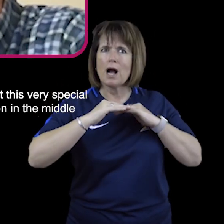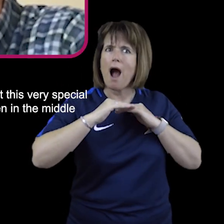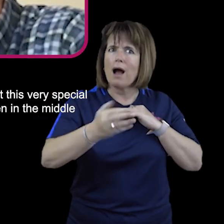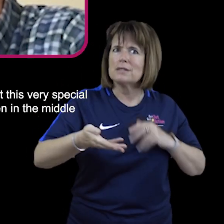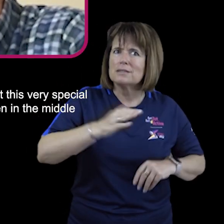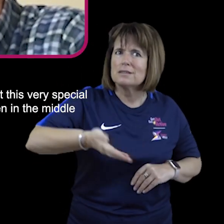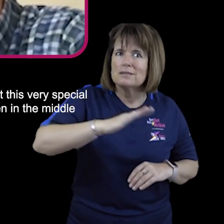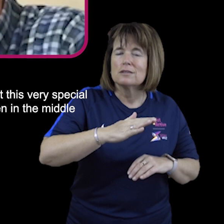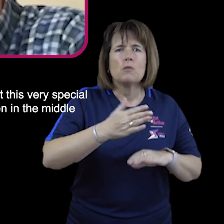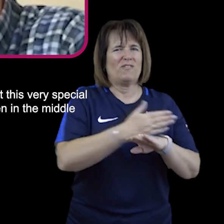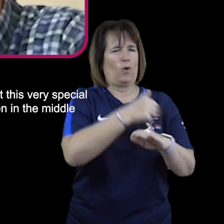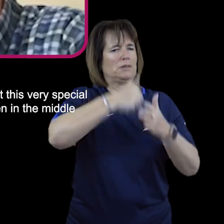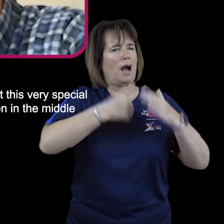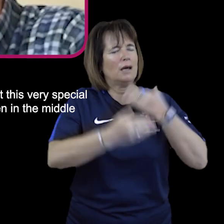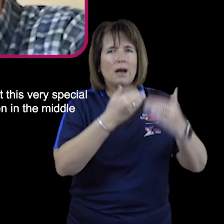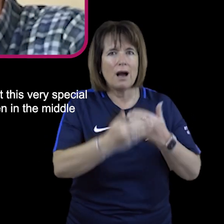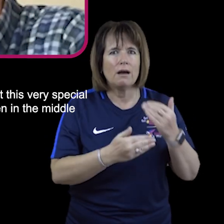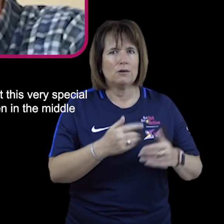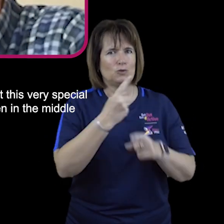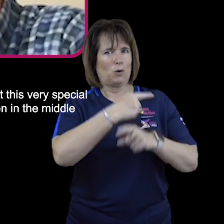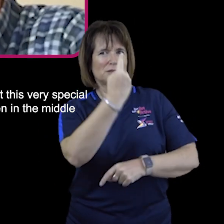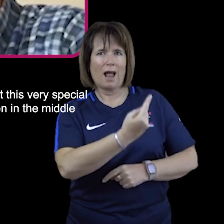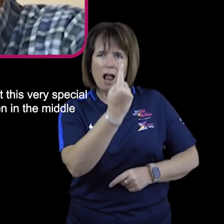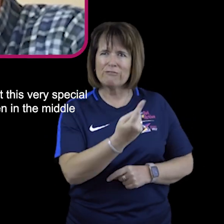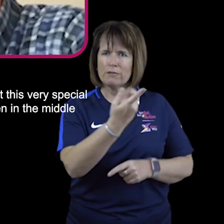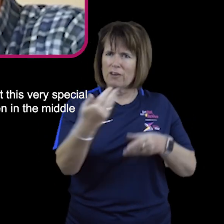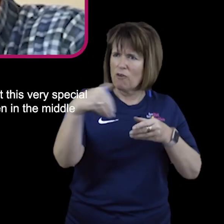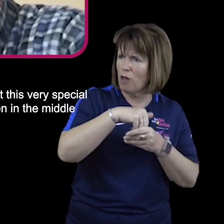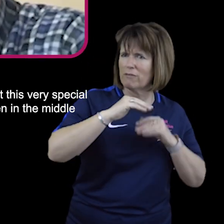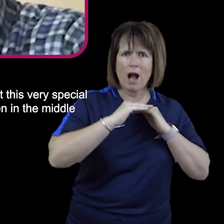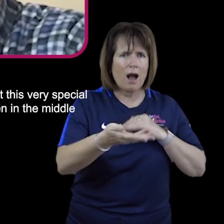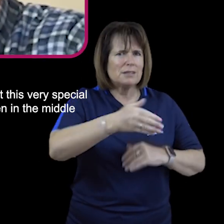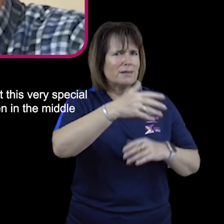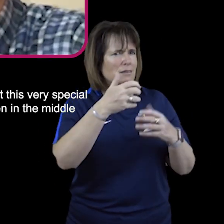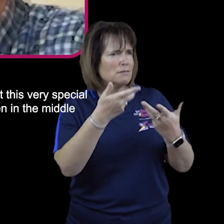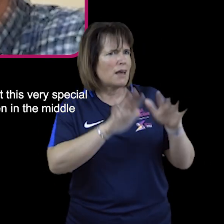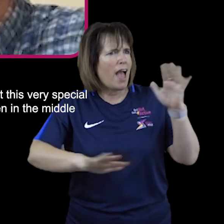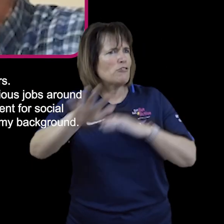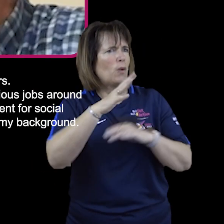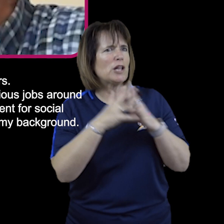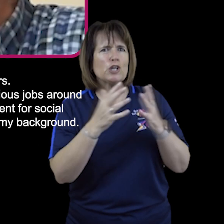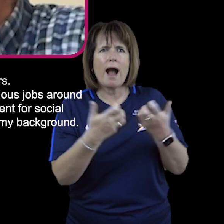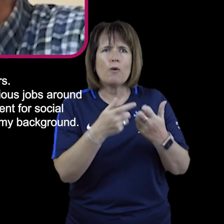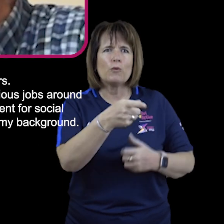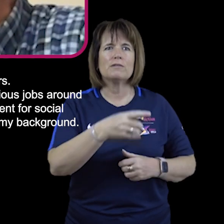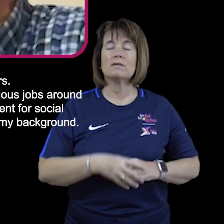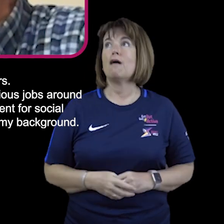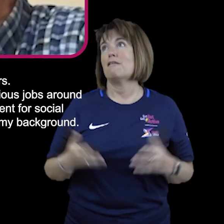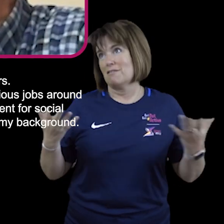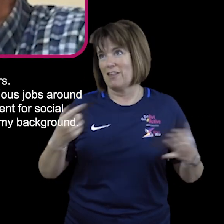about yourself and how you came to find this garden in the middle of Wiltshire.